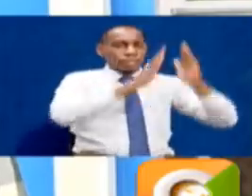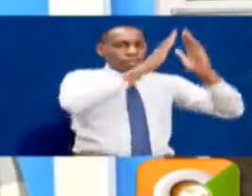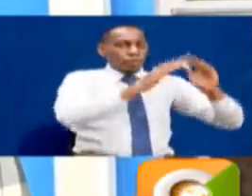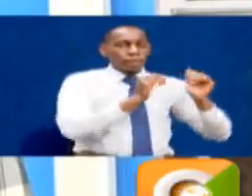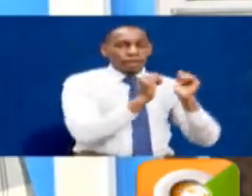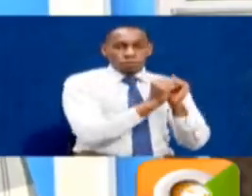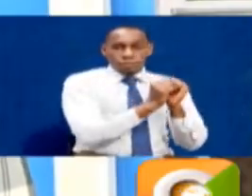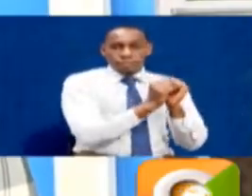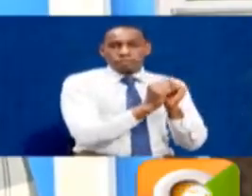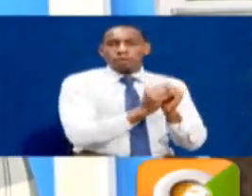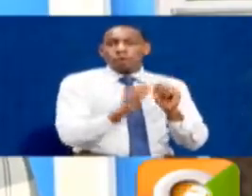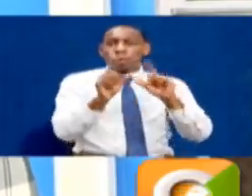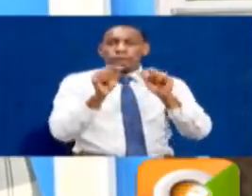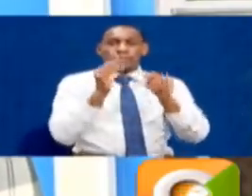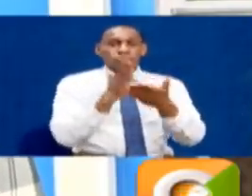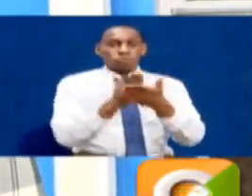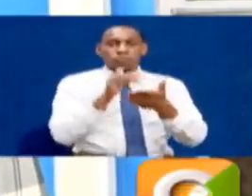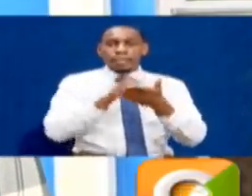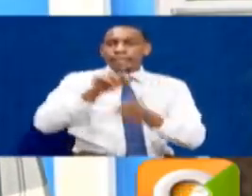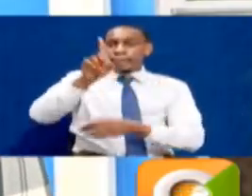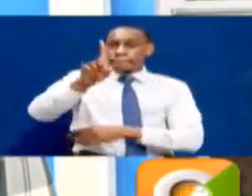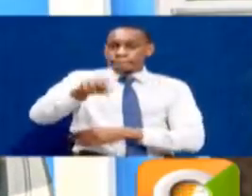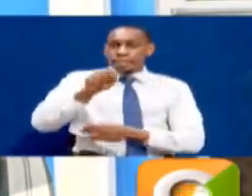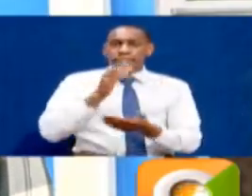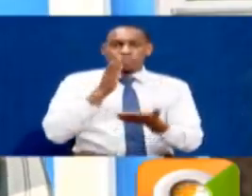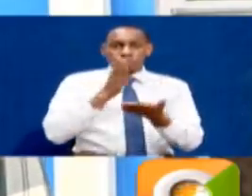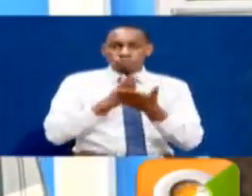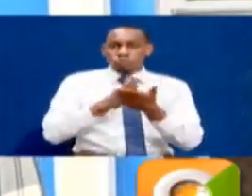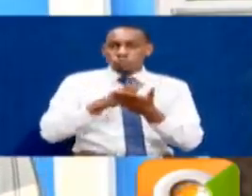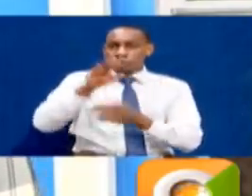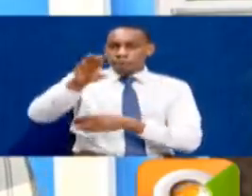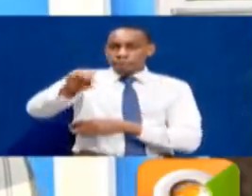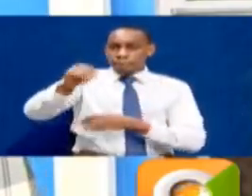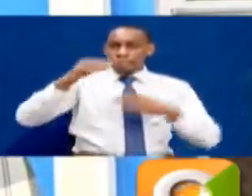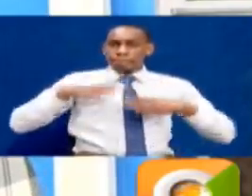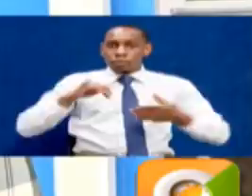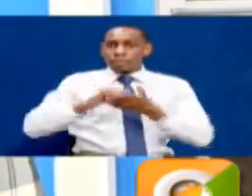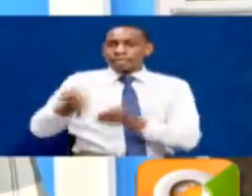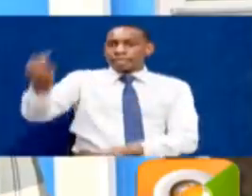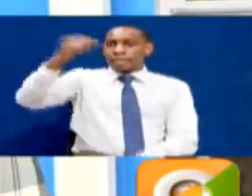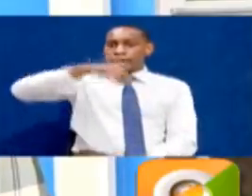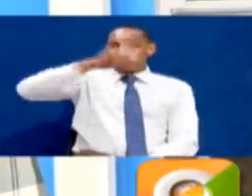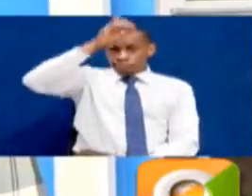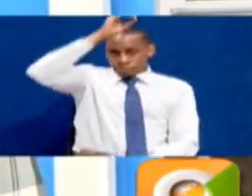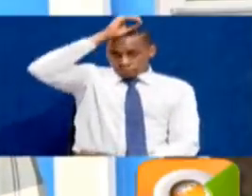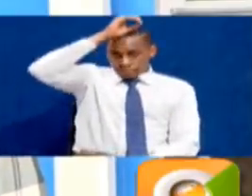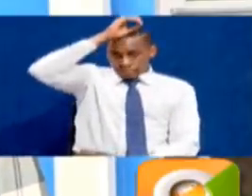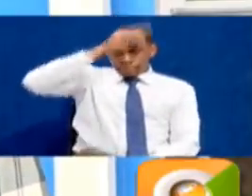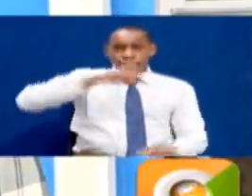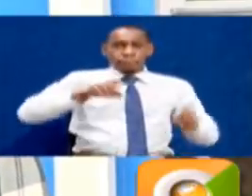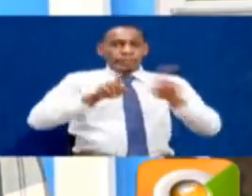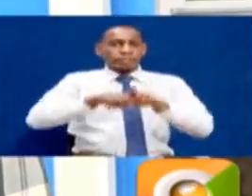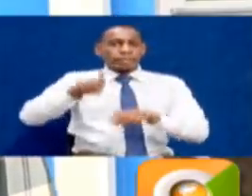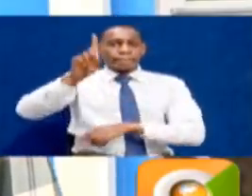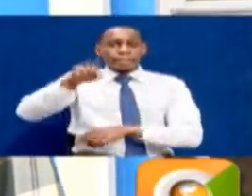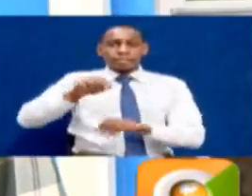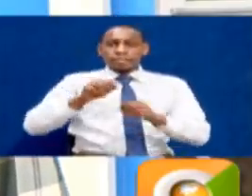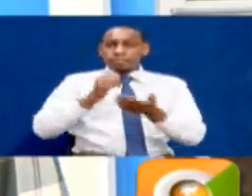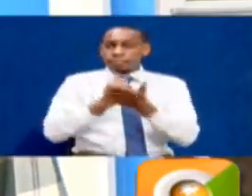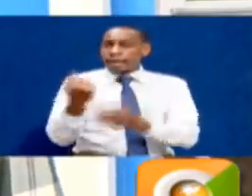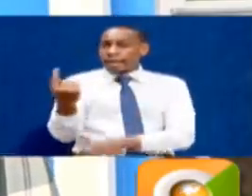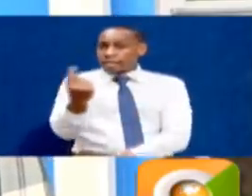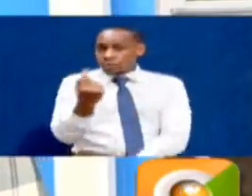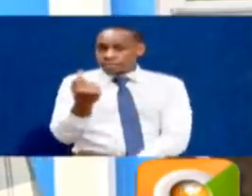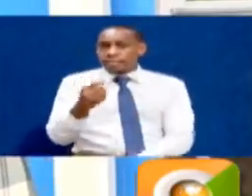Nyumbakumis. It is true, we must identify people who have come into our villages, and we must be able to isolate